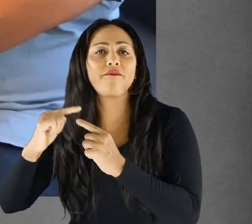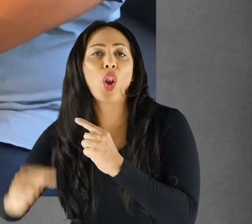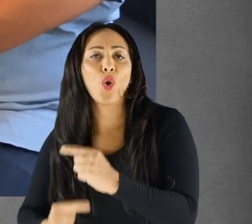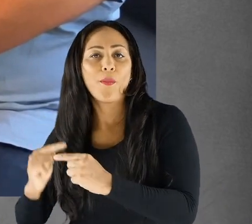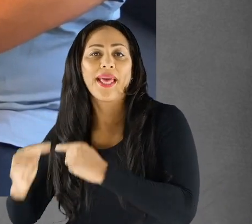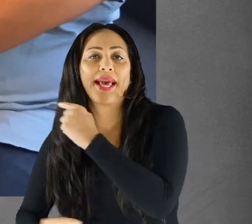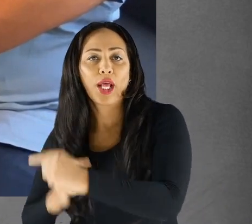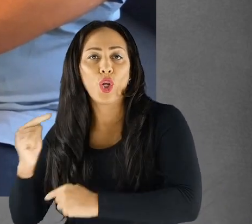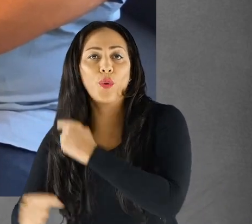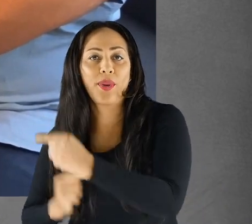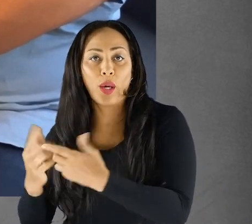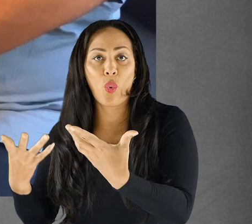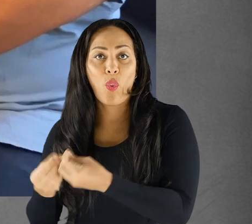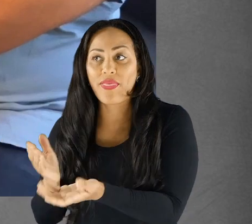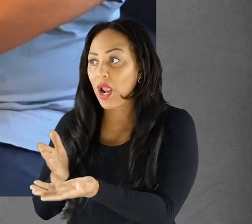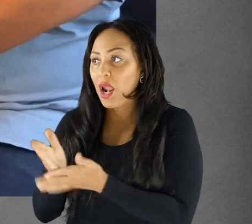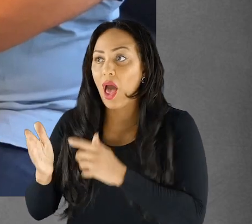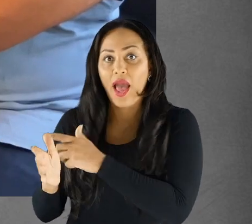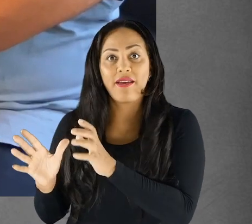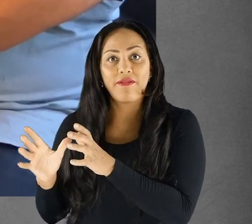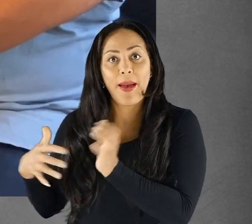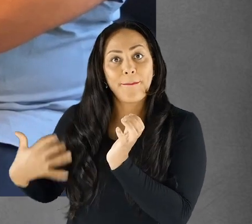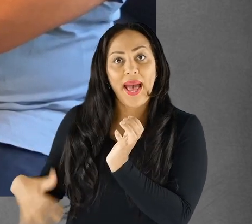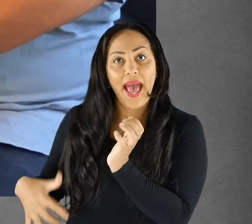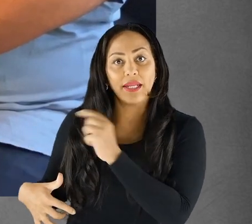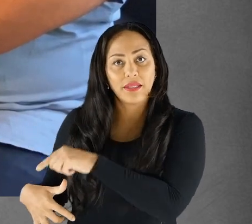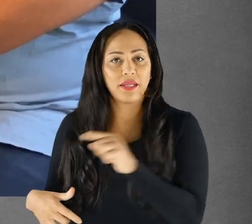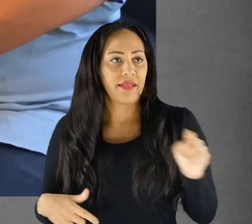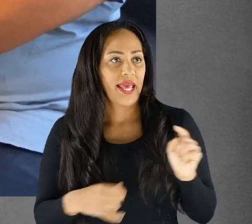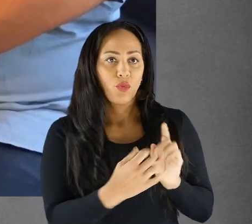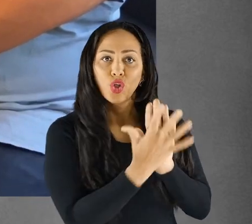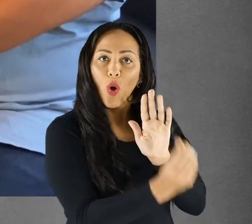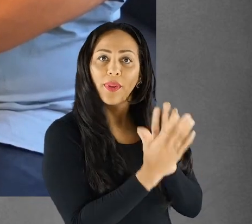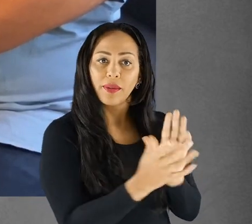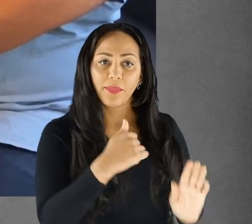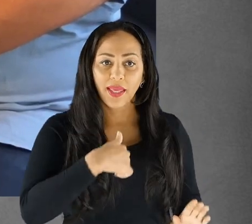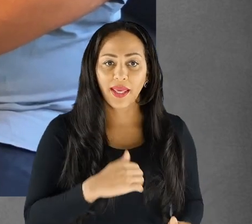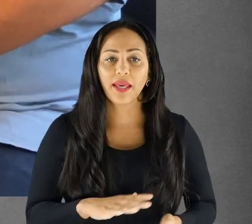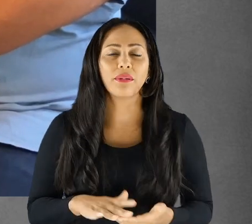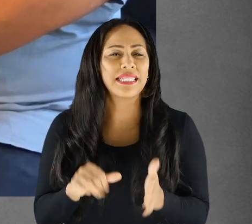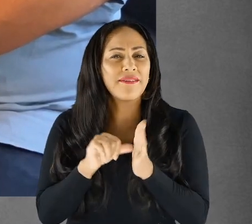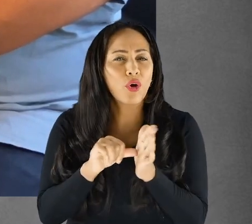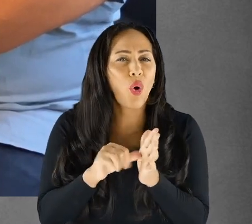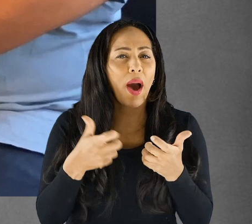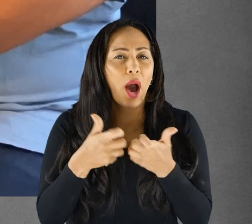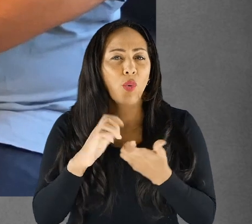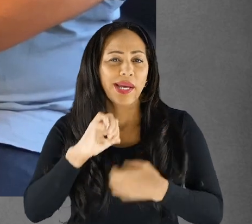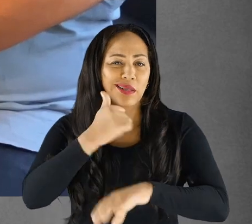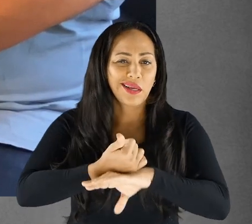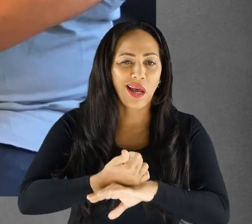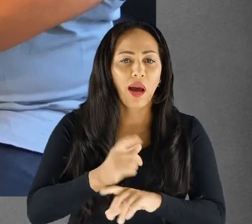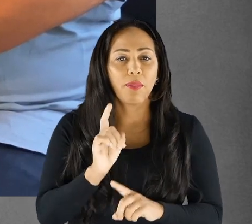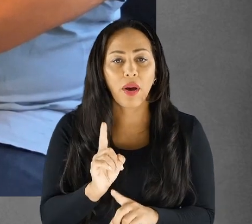live band. That's hella tricky, but great how we did it. So it was just wonderful, and even